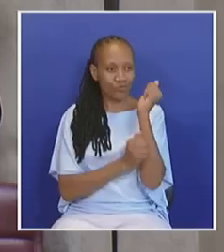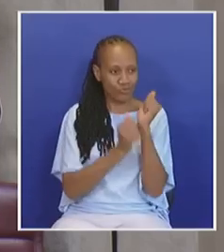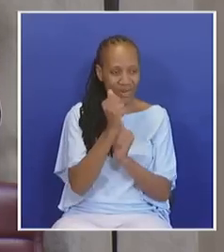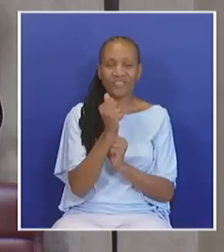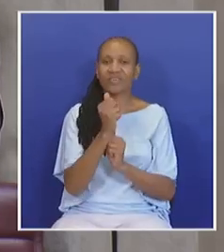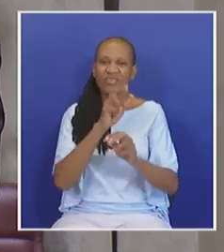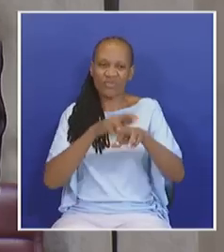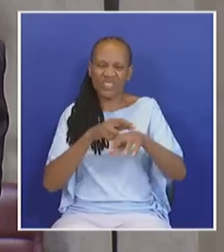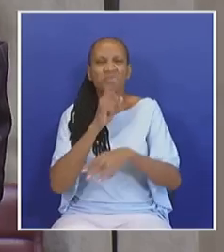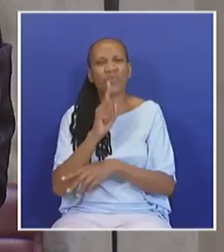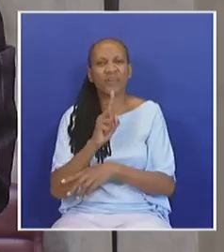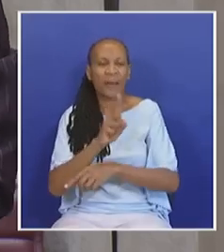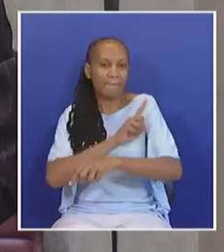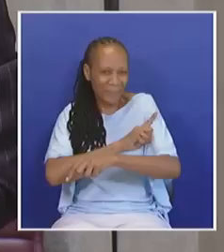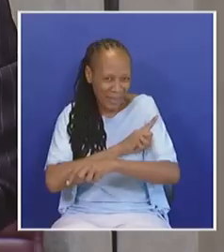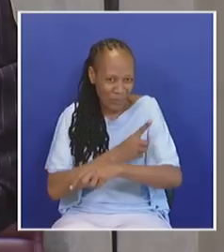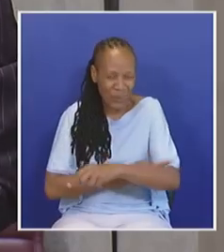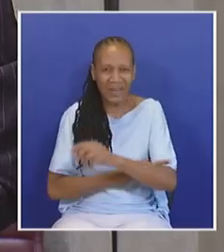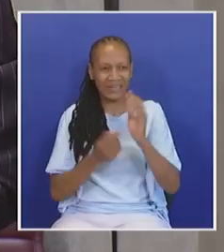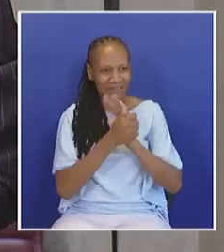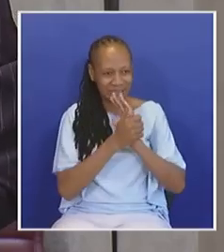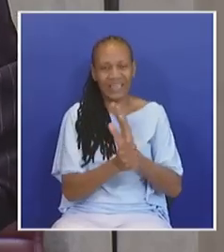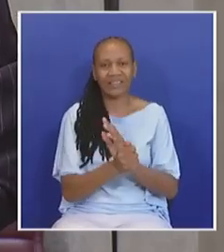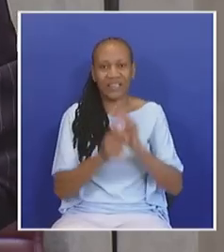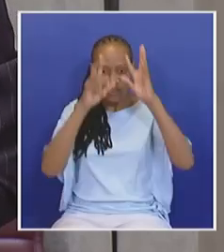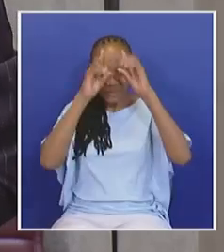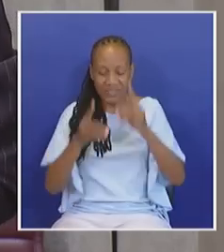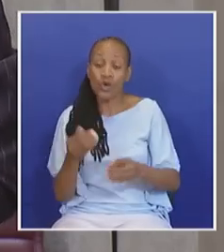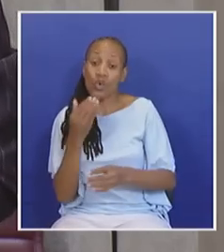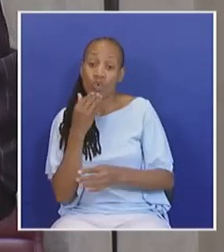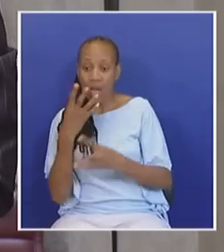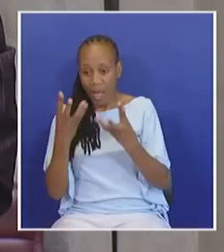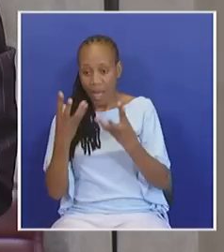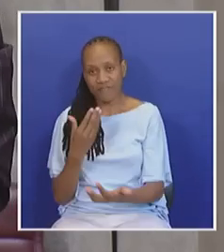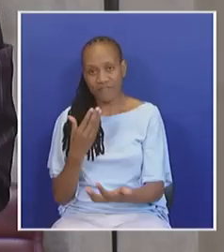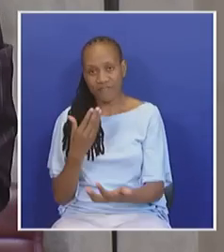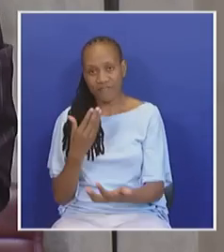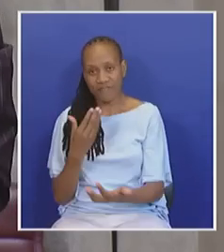power. It is about the power to decide who will have and who will not have.